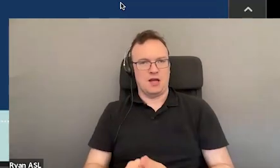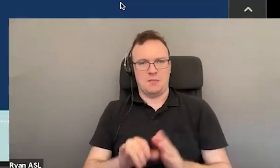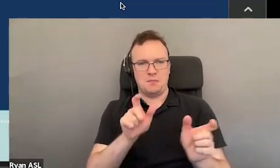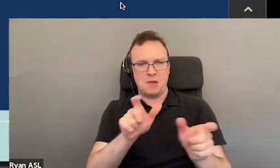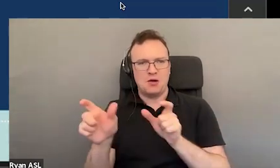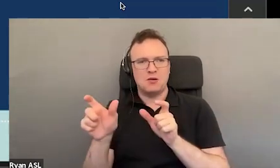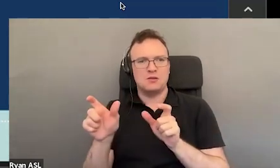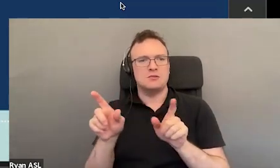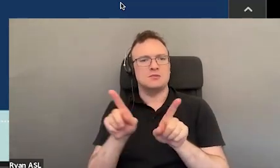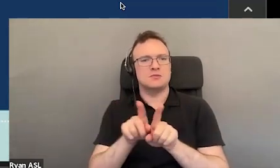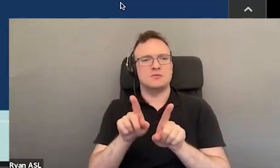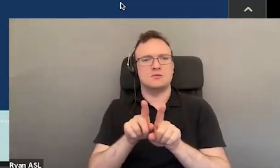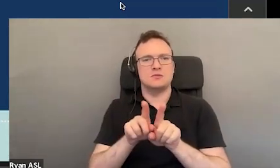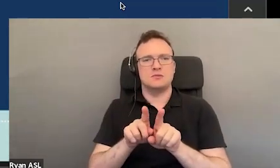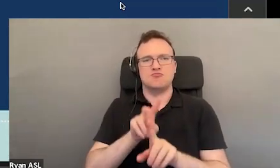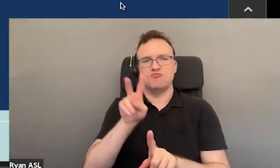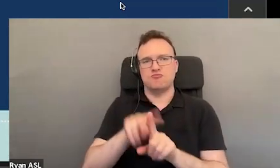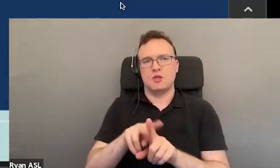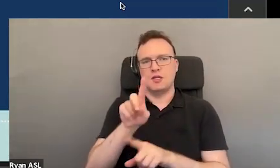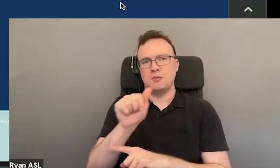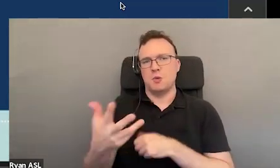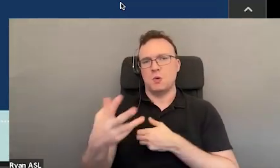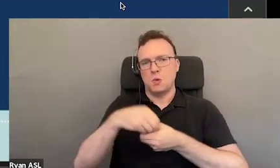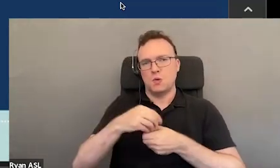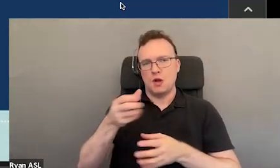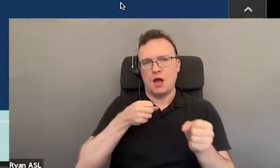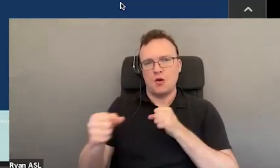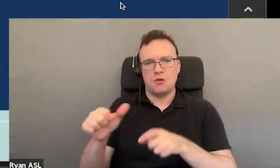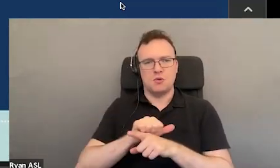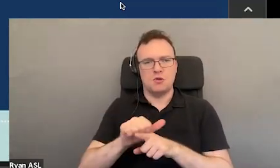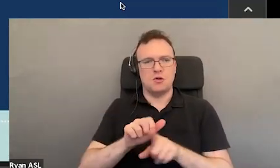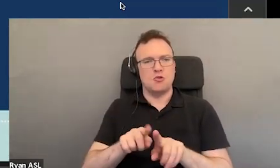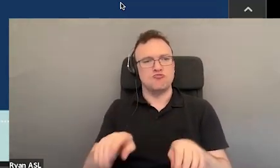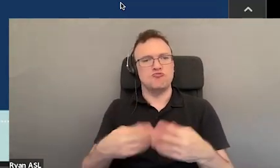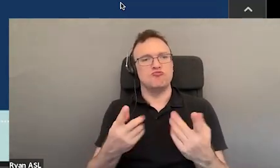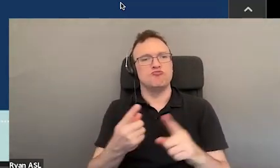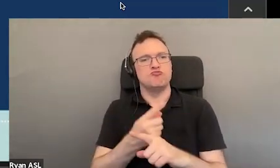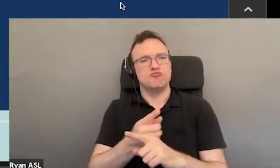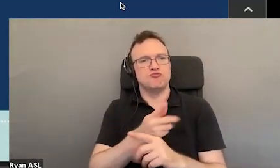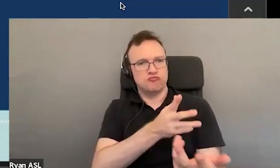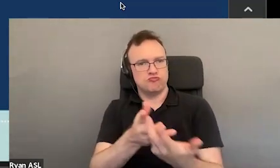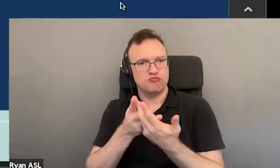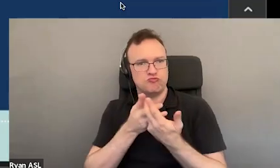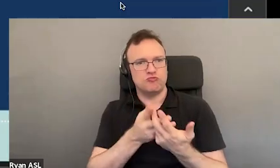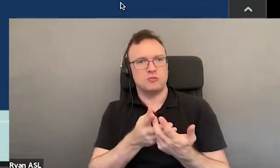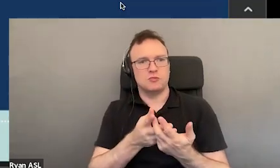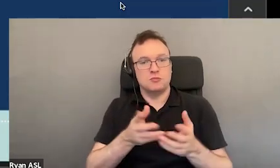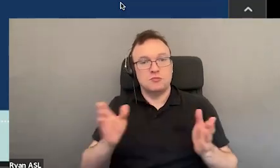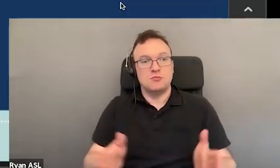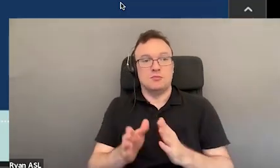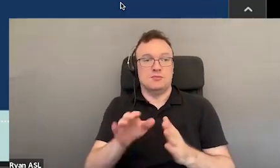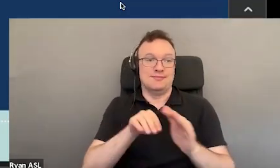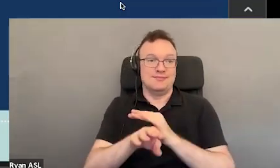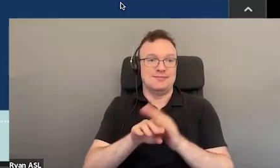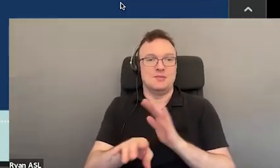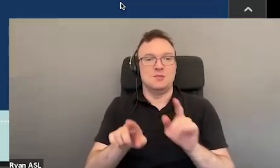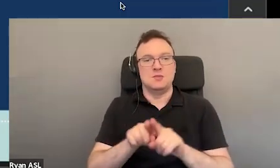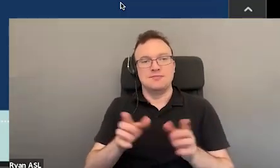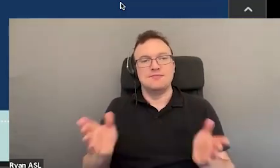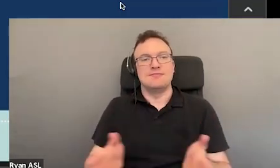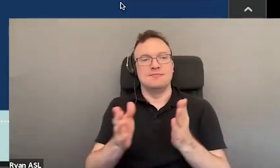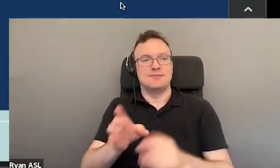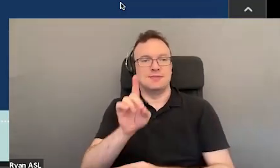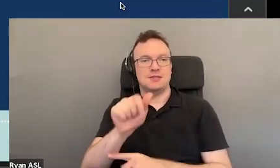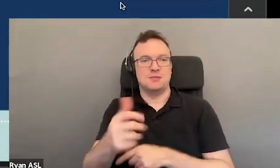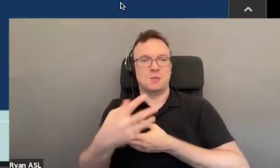apply disability inclusive hiring practices, provide appropriate accommodations, promote accessibility, and foster a